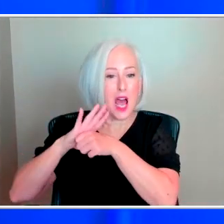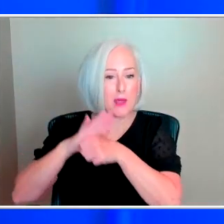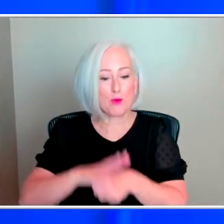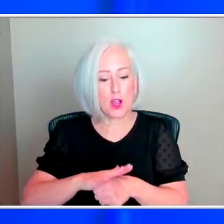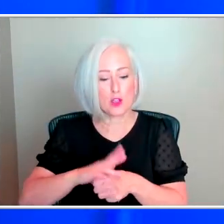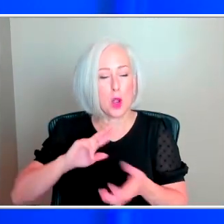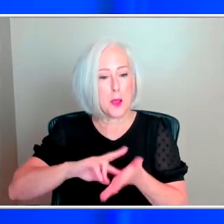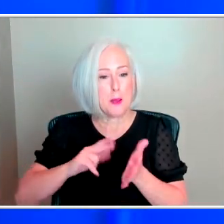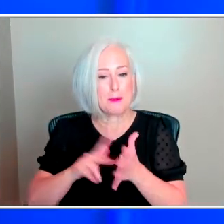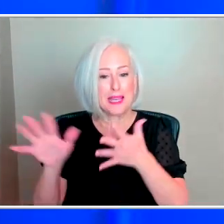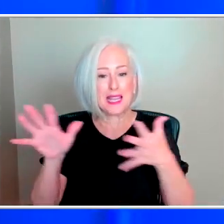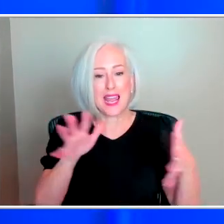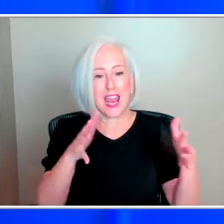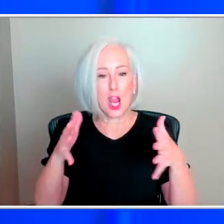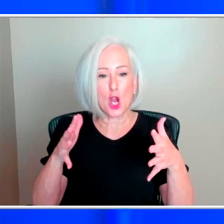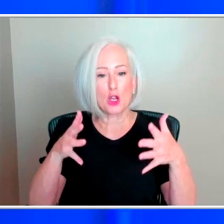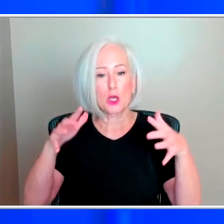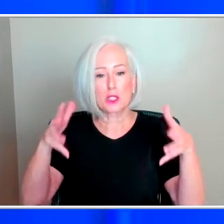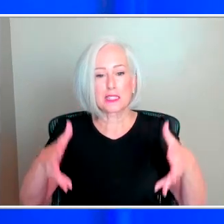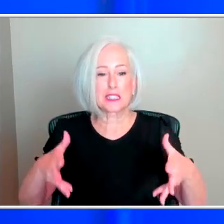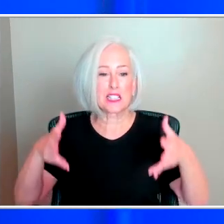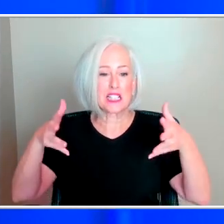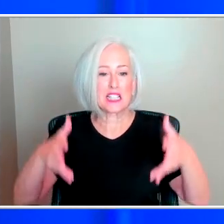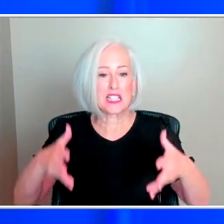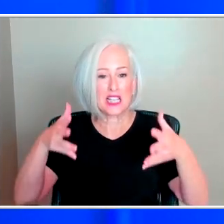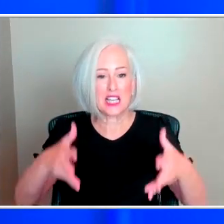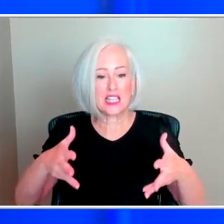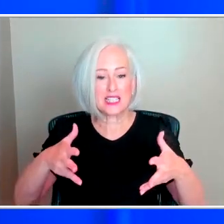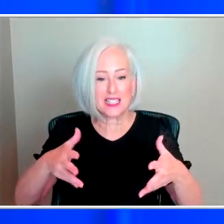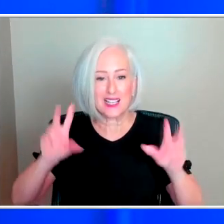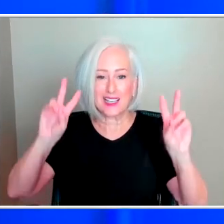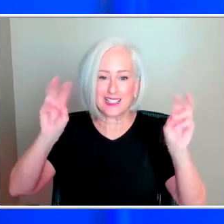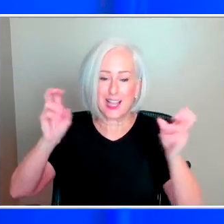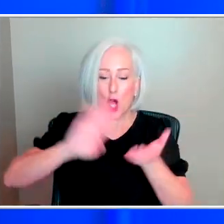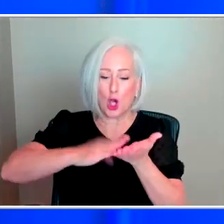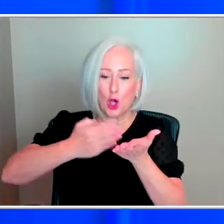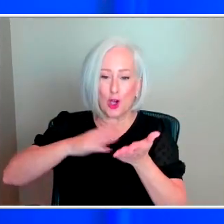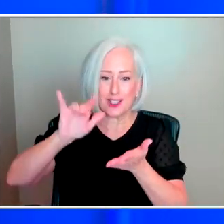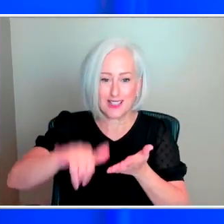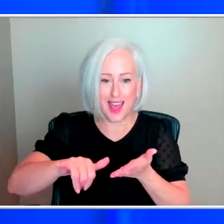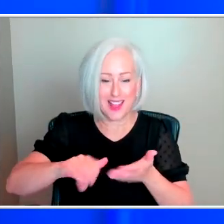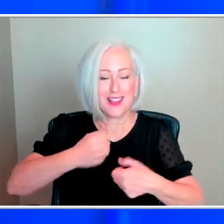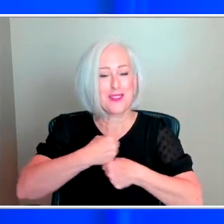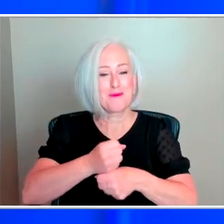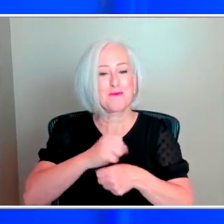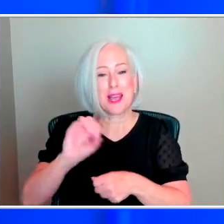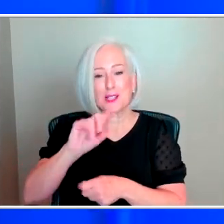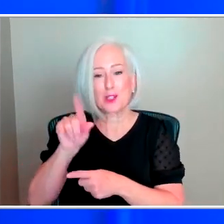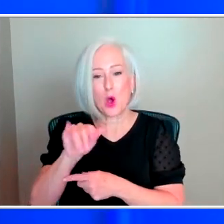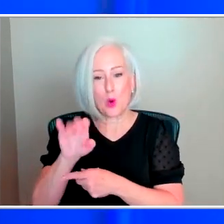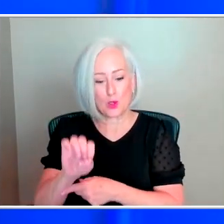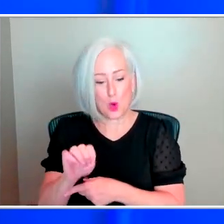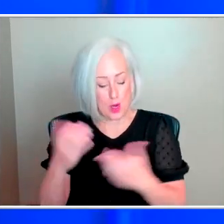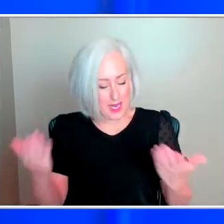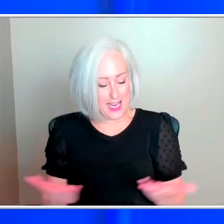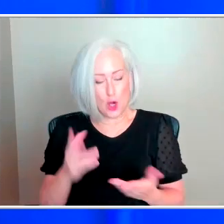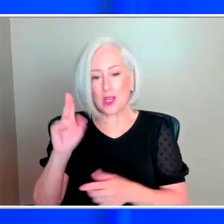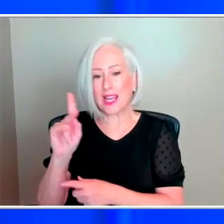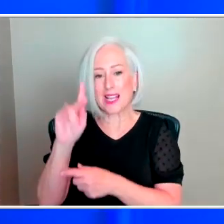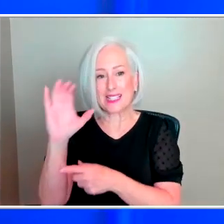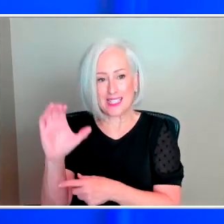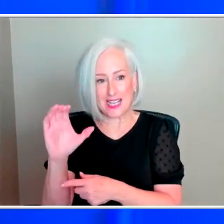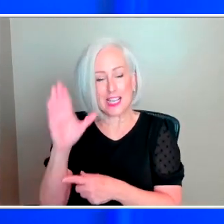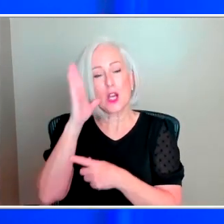it sits there and cooks it, and then you get ozone. So most of the time in the Midwest in Kansas City, we're going to